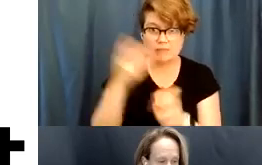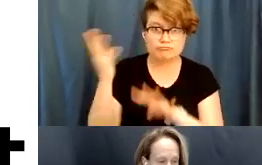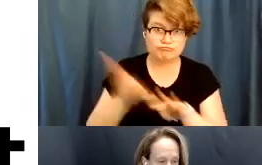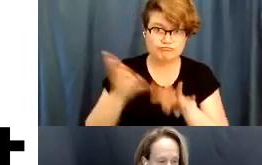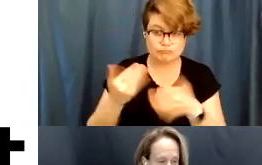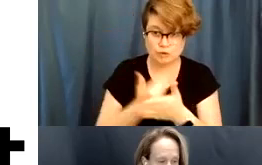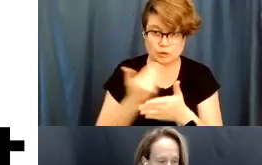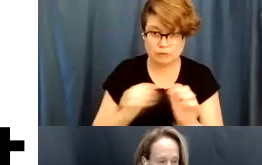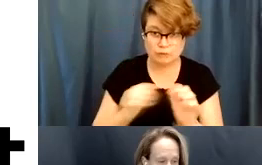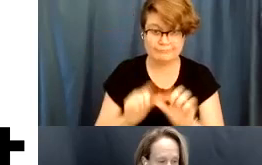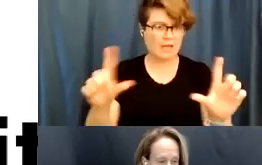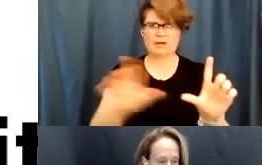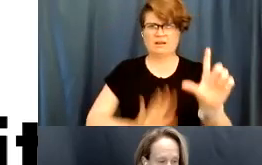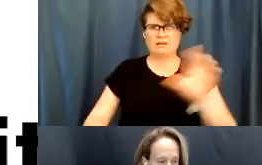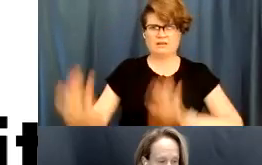just something to keep in mind.